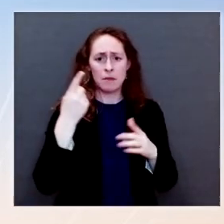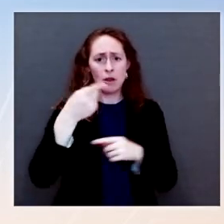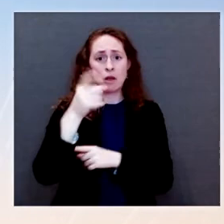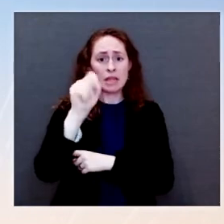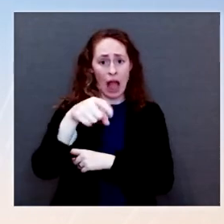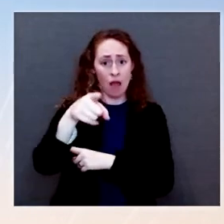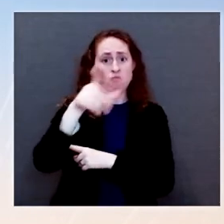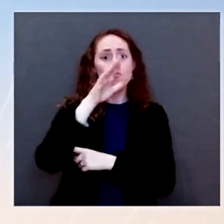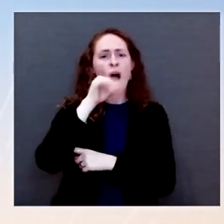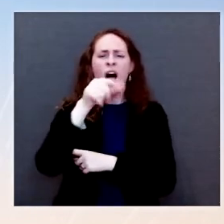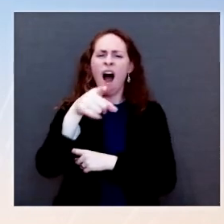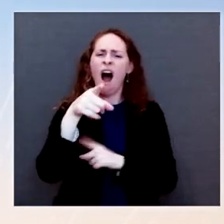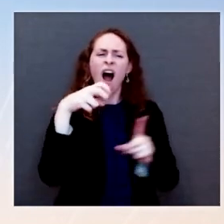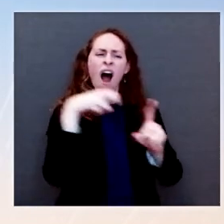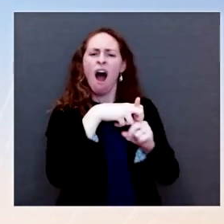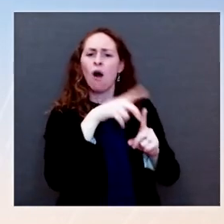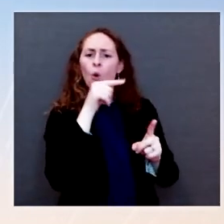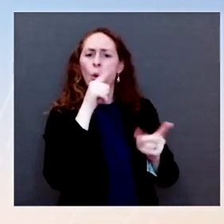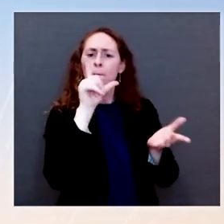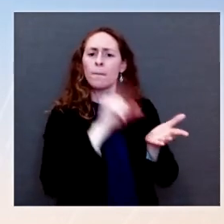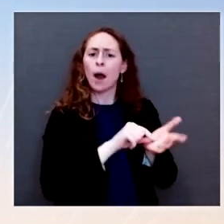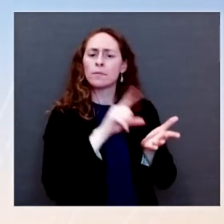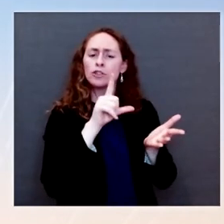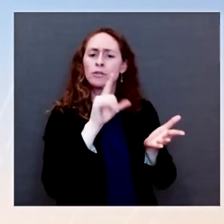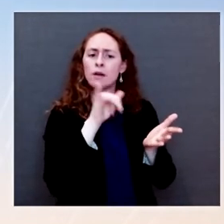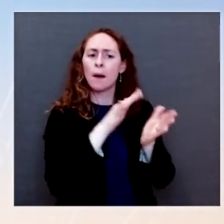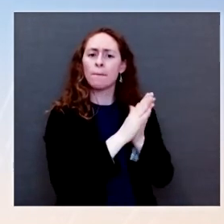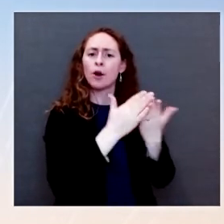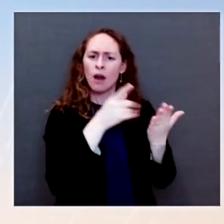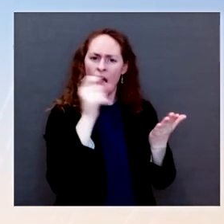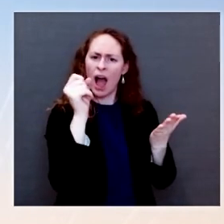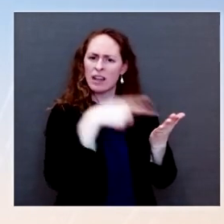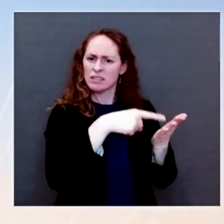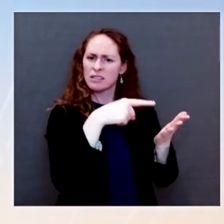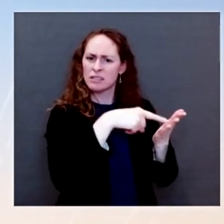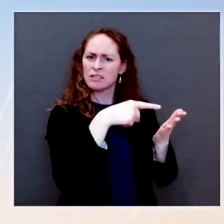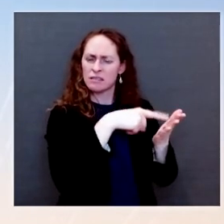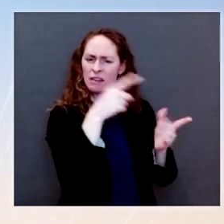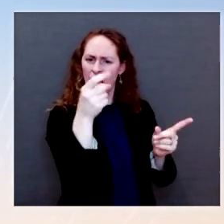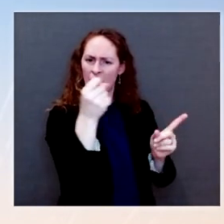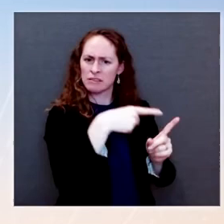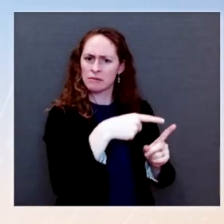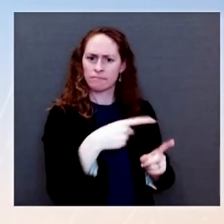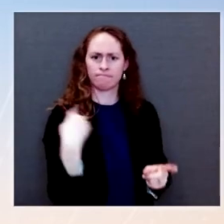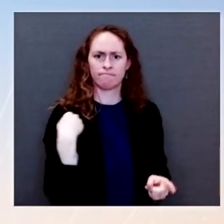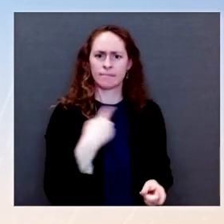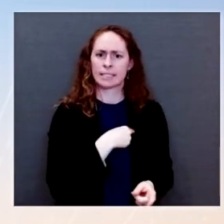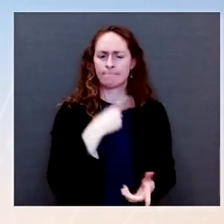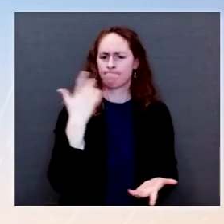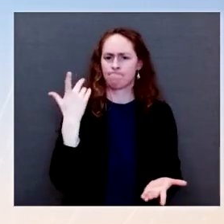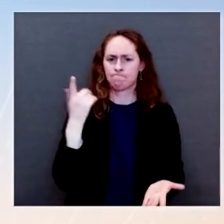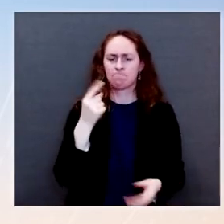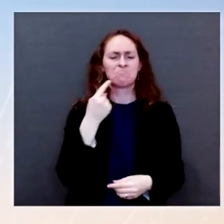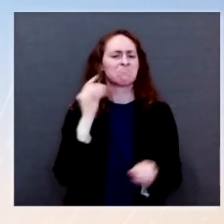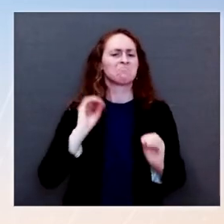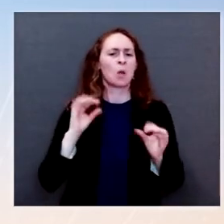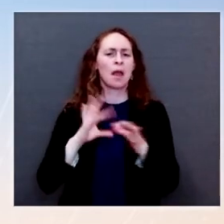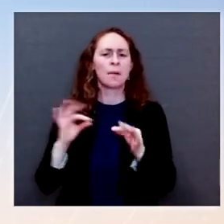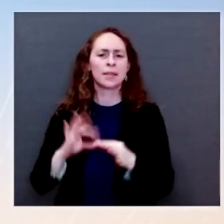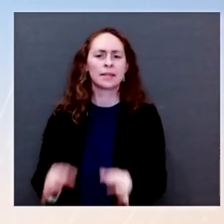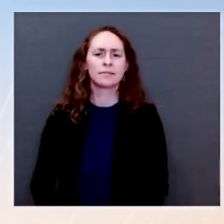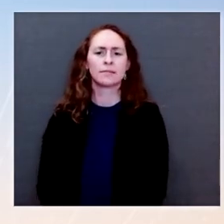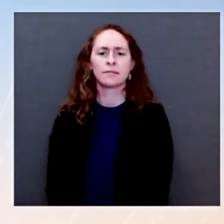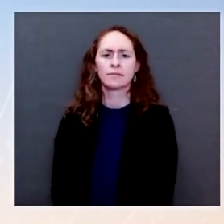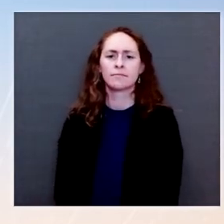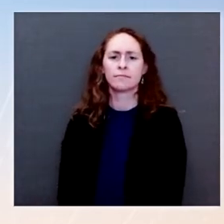Go ahead. Is there anything the White House is doing to help parts of the U.S. where we're seeing hospitals that are overwhelmed again with the Delta variant, like parts of Massachusetts and New York?